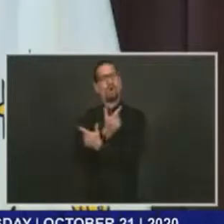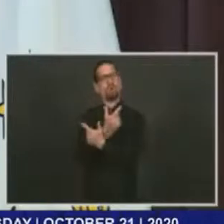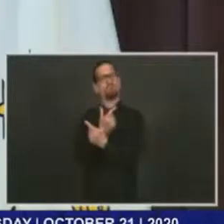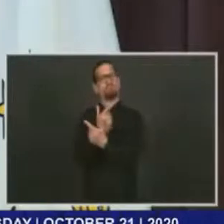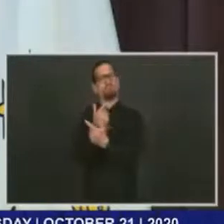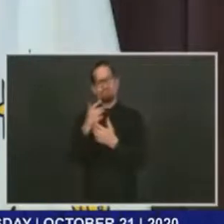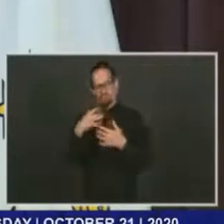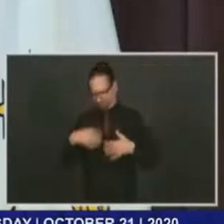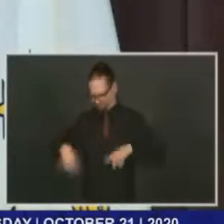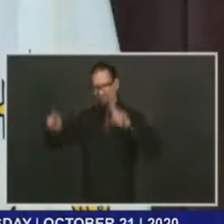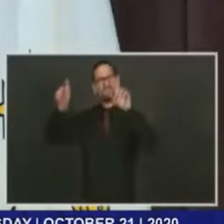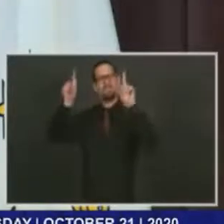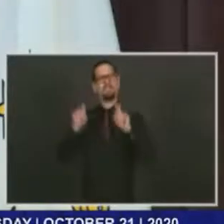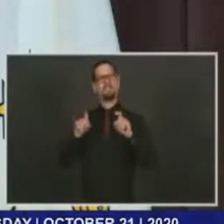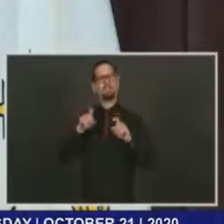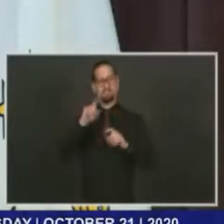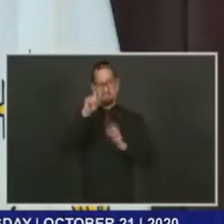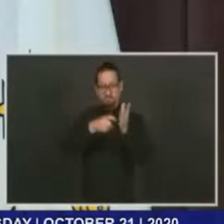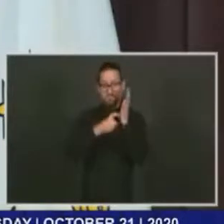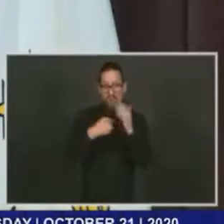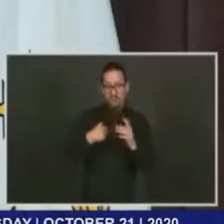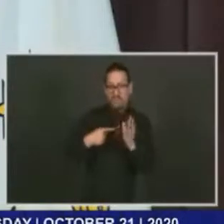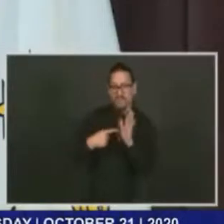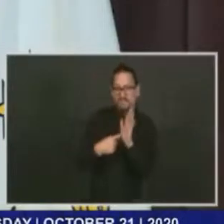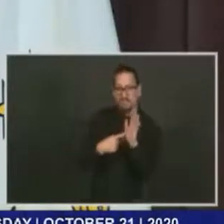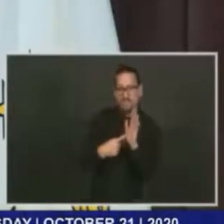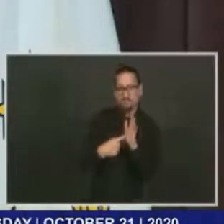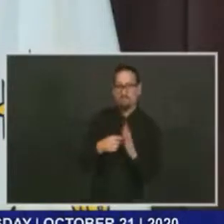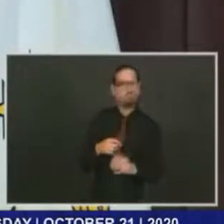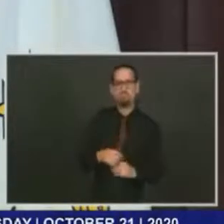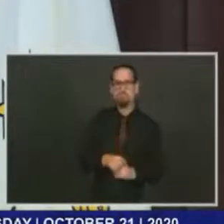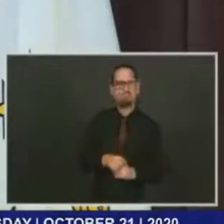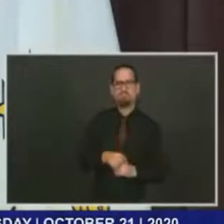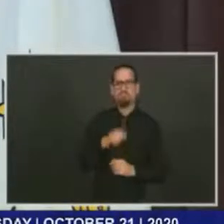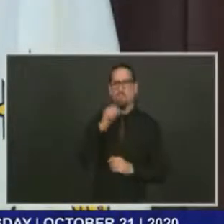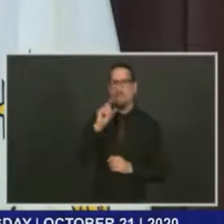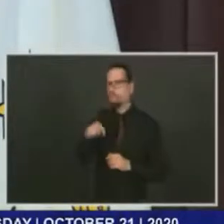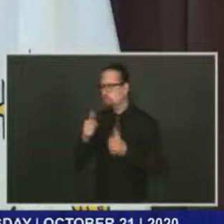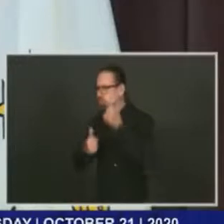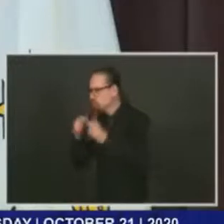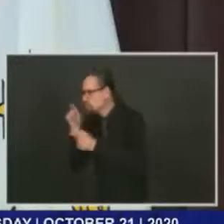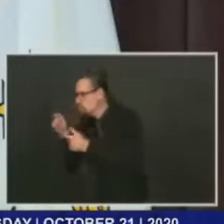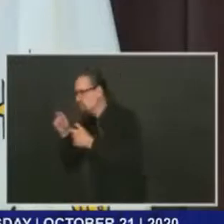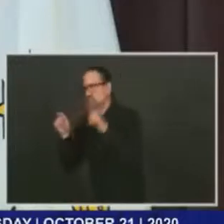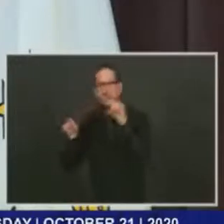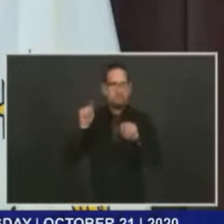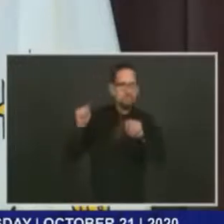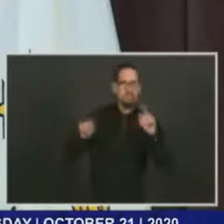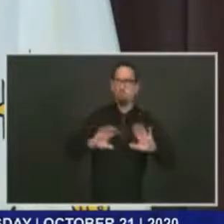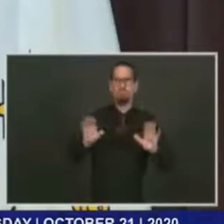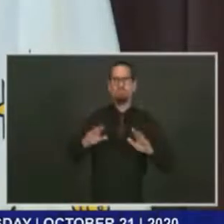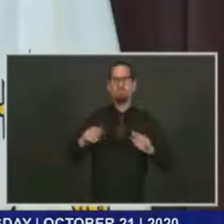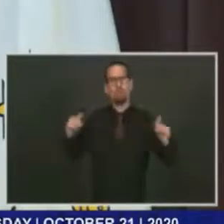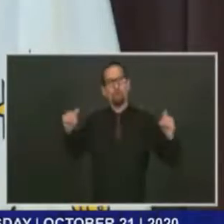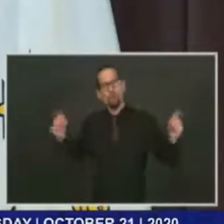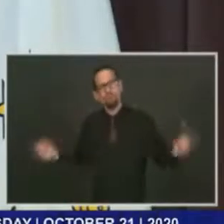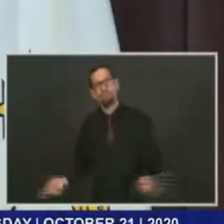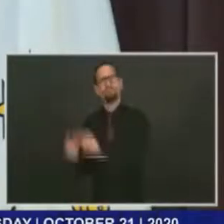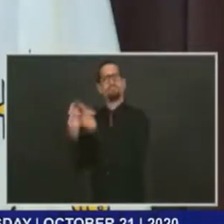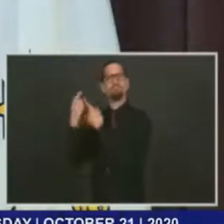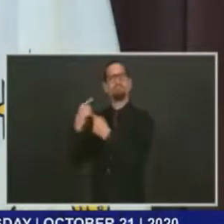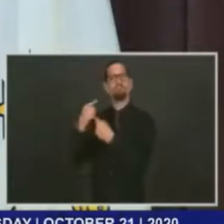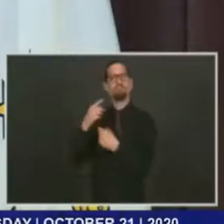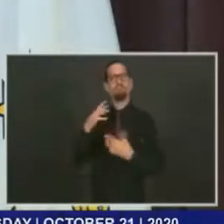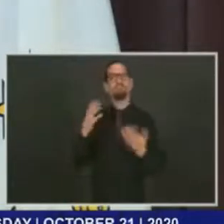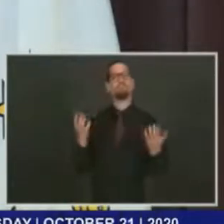particularly falling in those categories, to go get tested. And the key difference to tell you is you can get tested